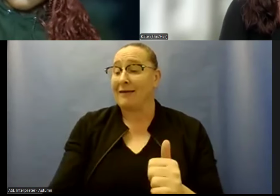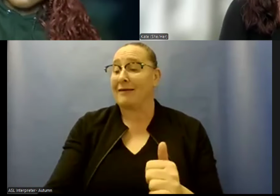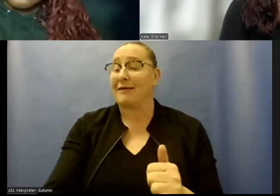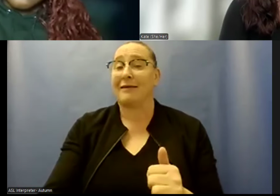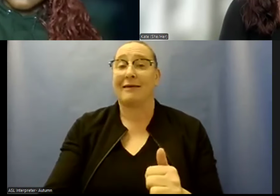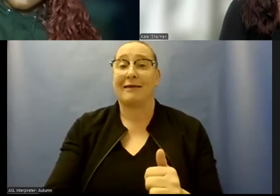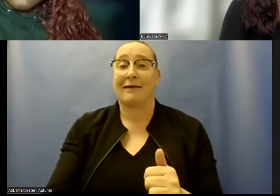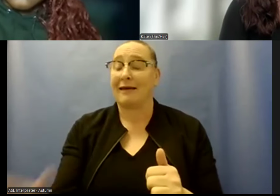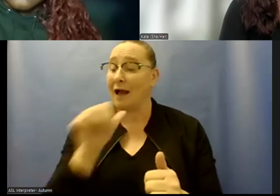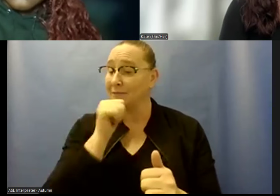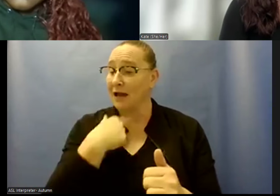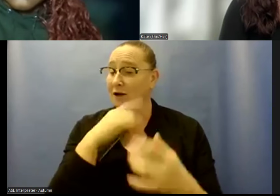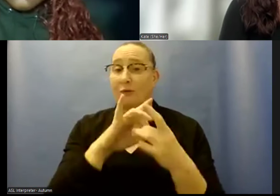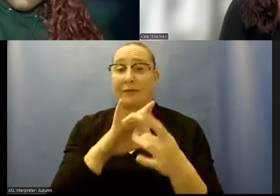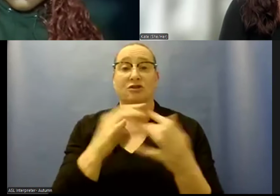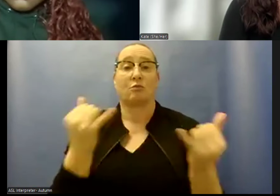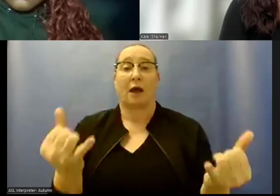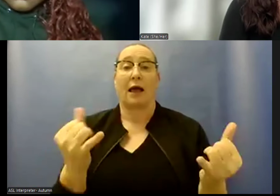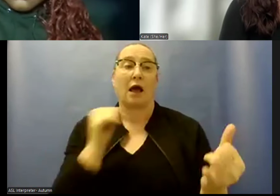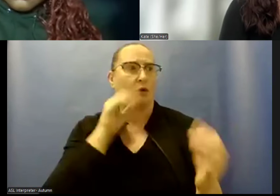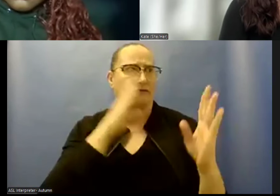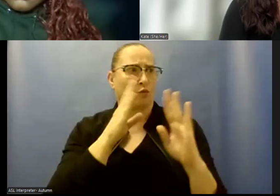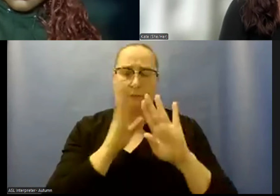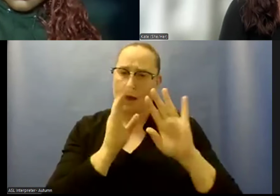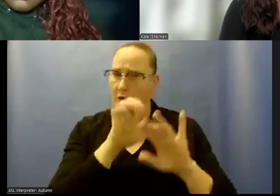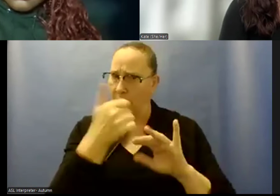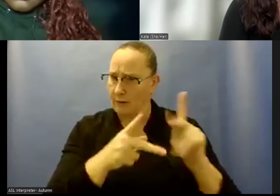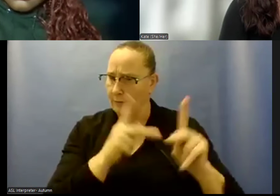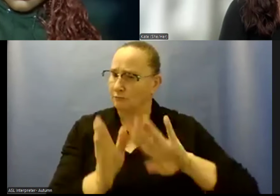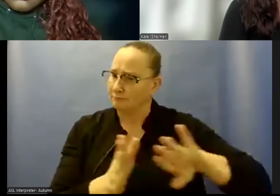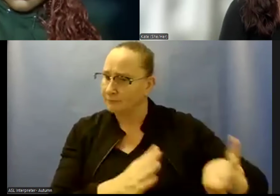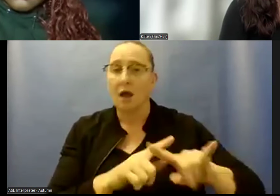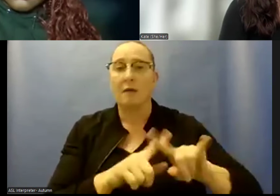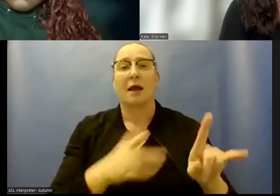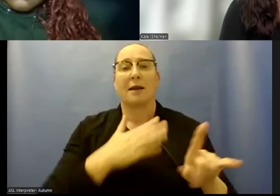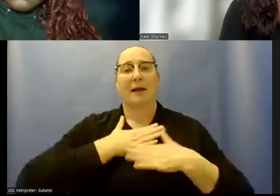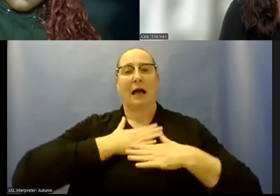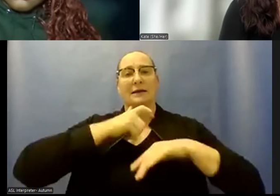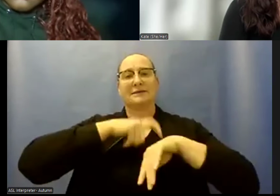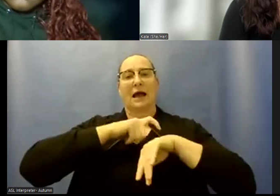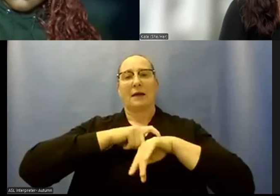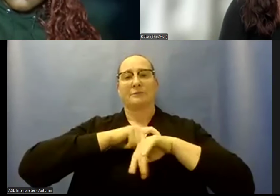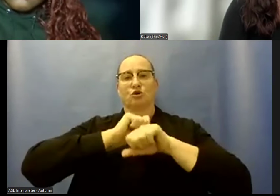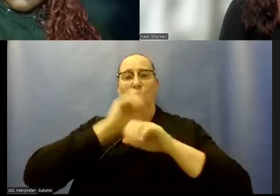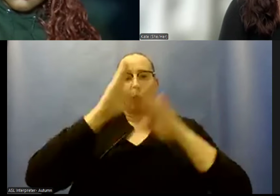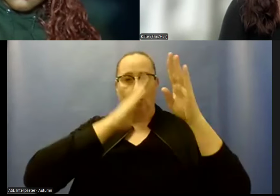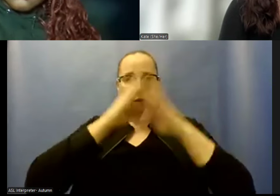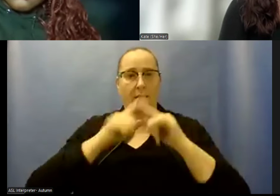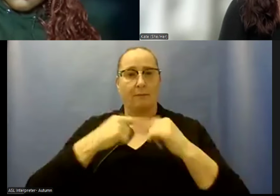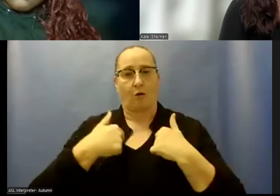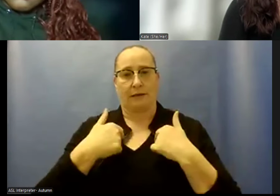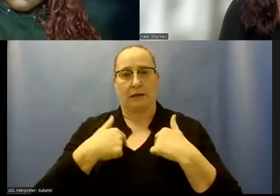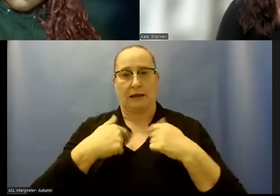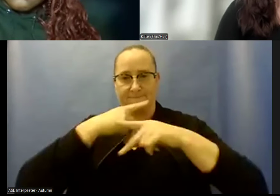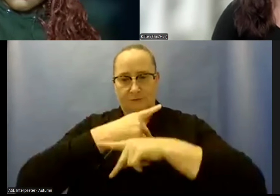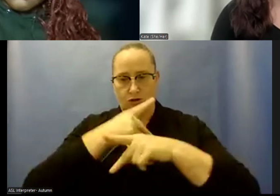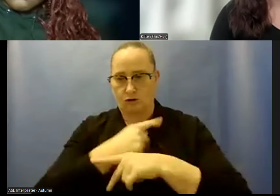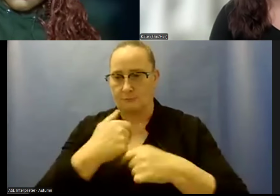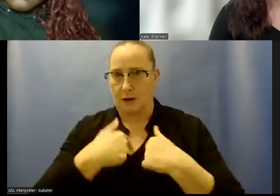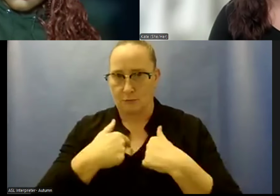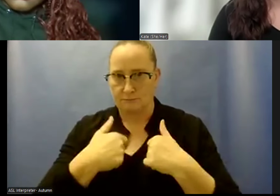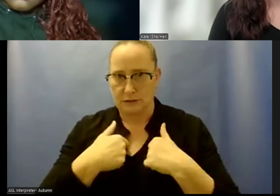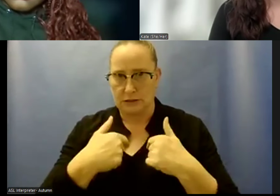I'm not in a relationship right now, so I don't got to worry about no one else's. So Yeah. this is my time to worry about mine, figure my stuff out so that